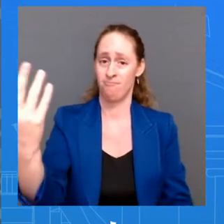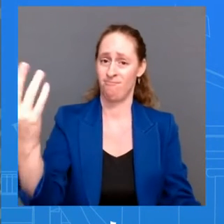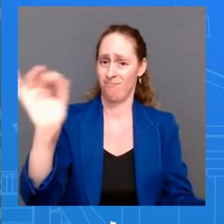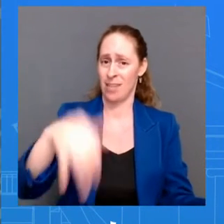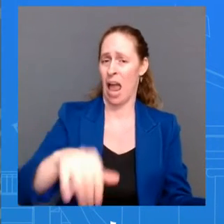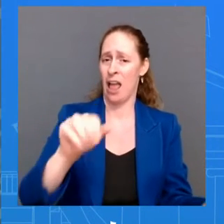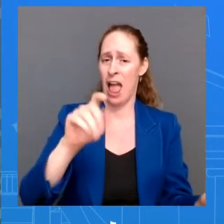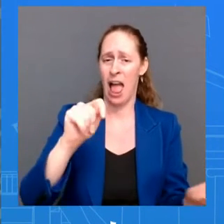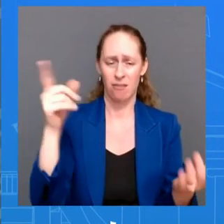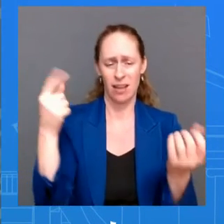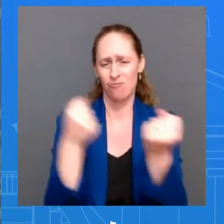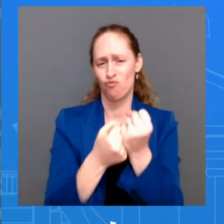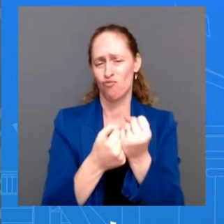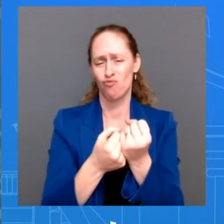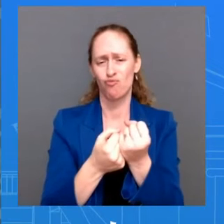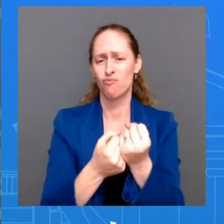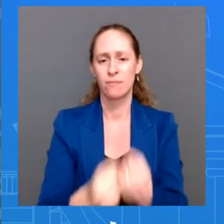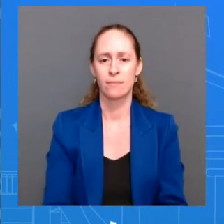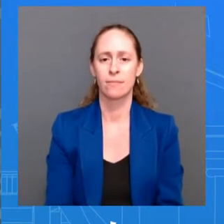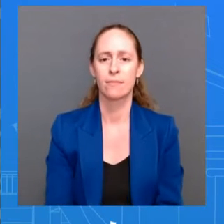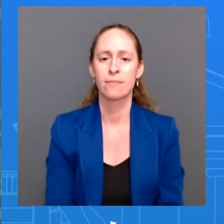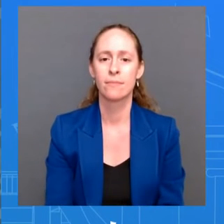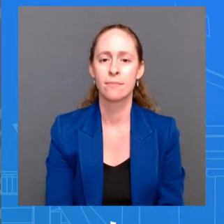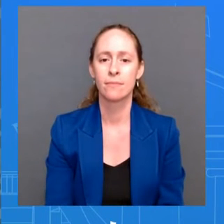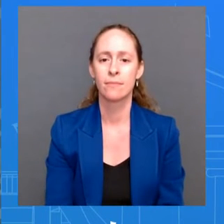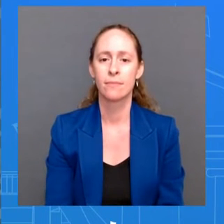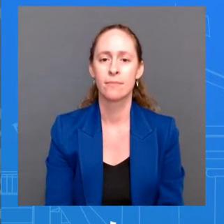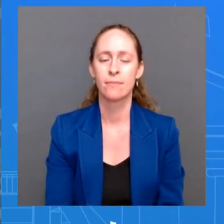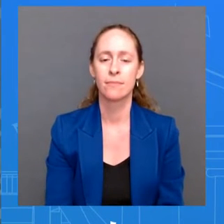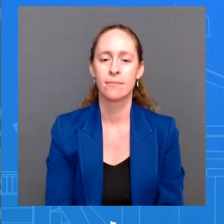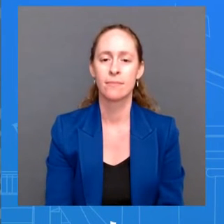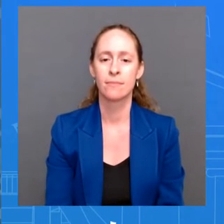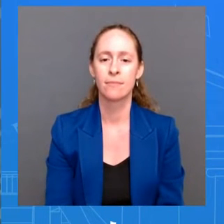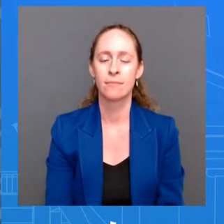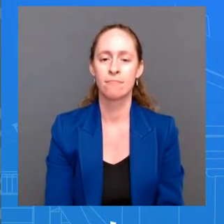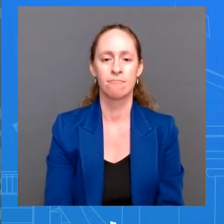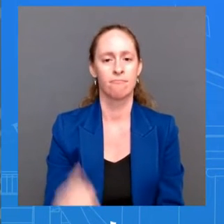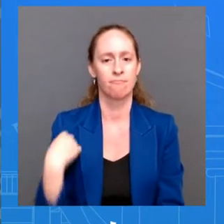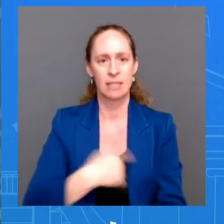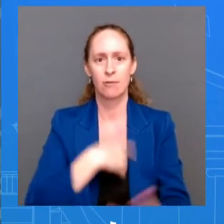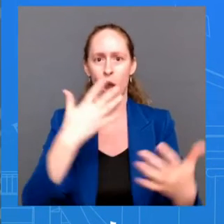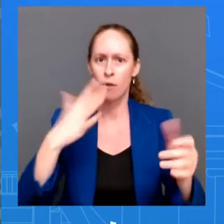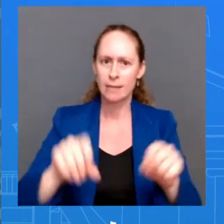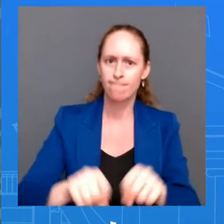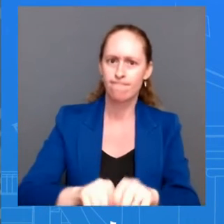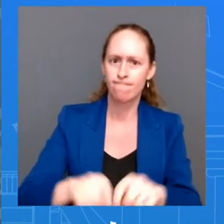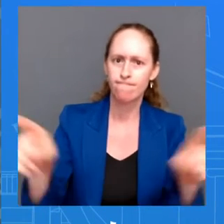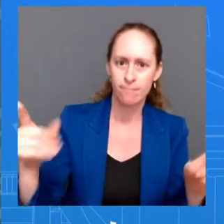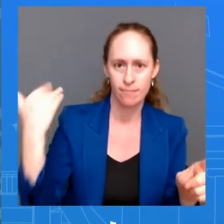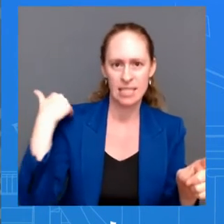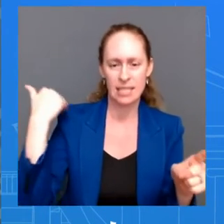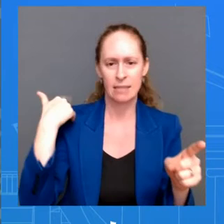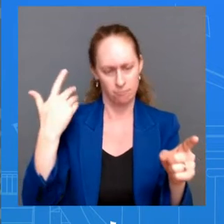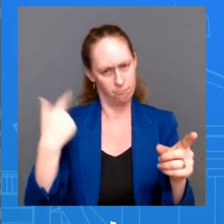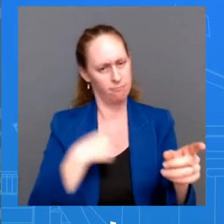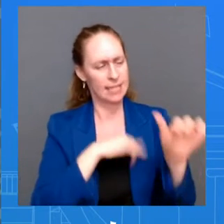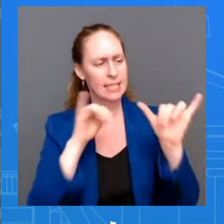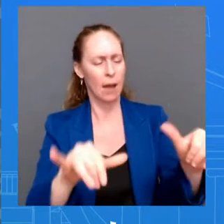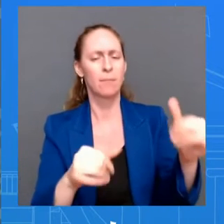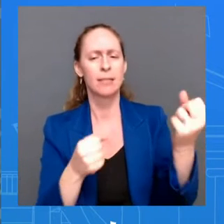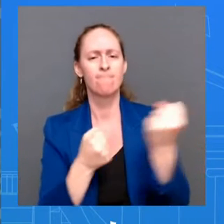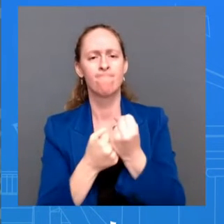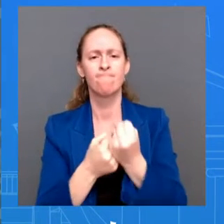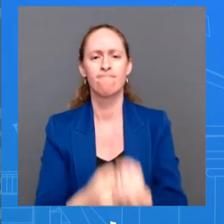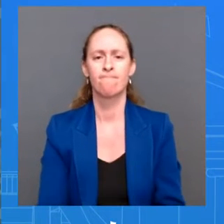week, and we're going to continue to have those conversations with congressional members and members